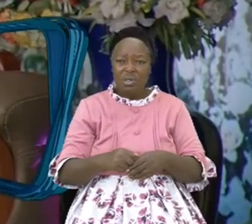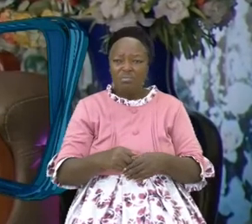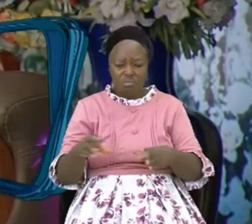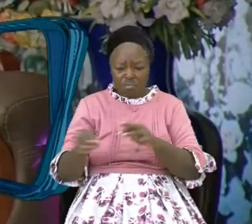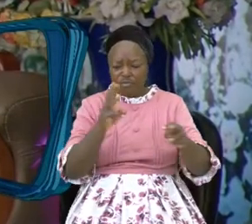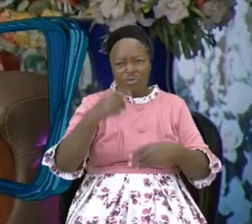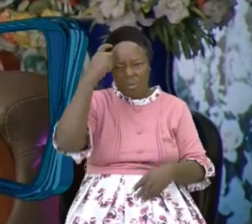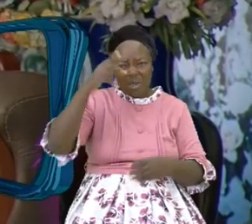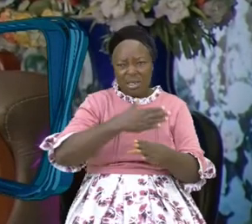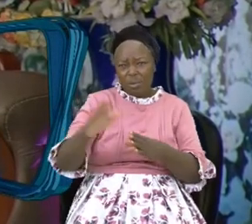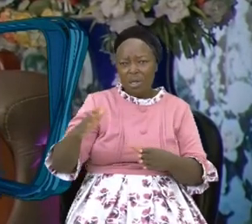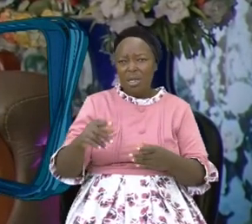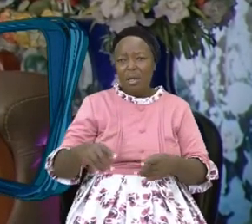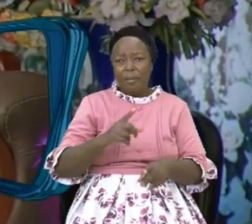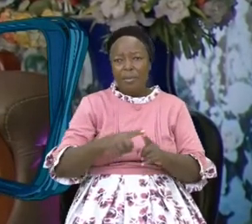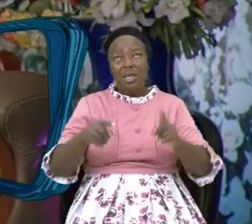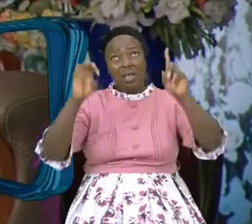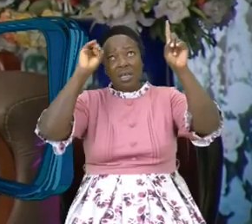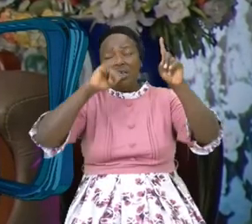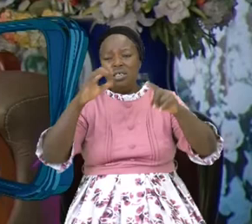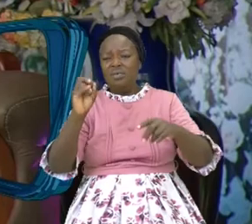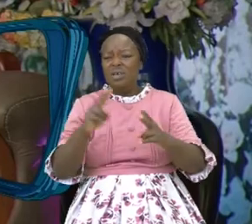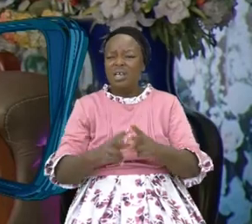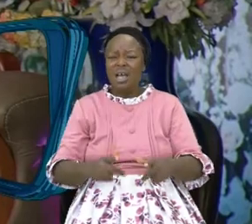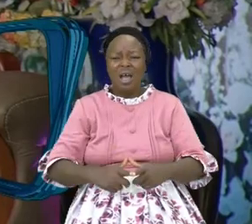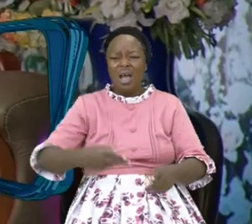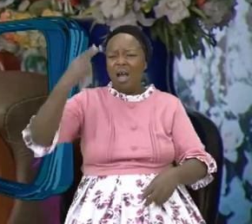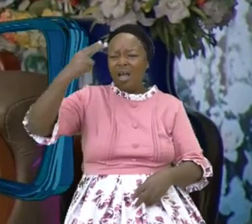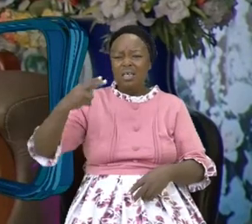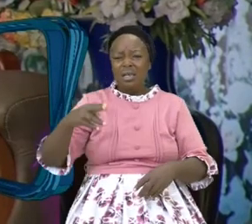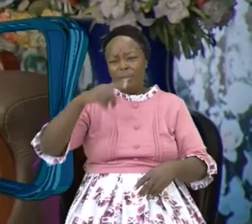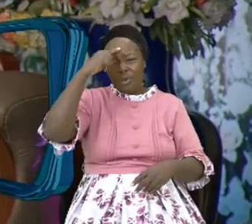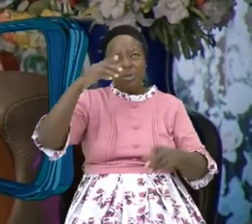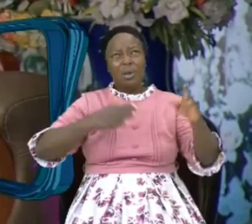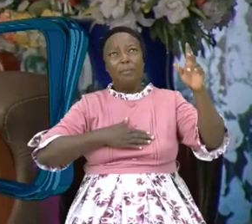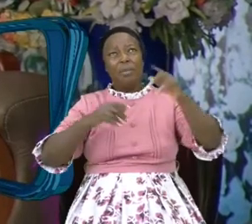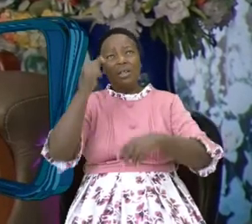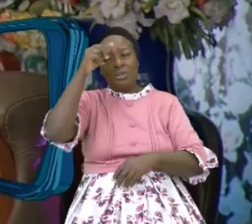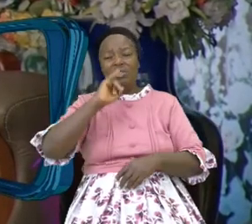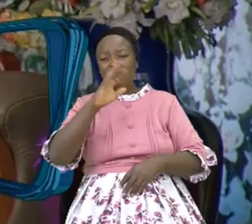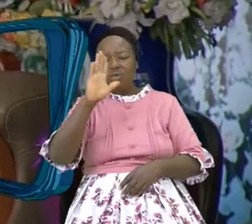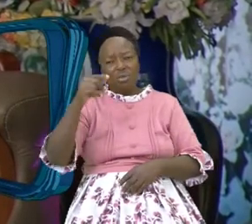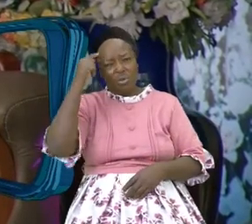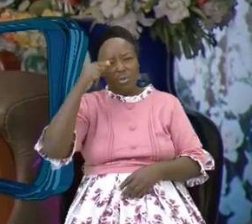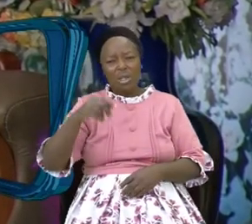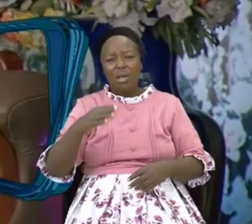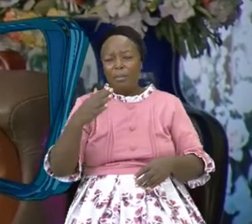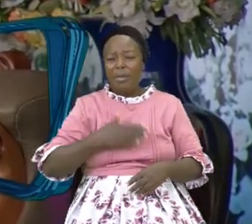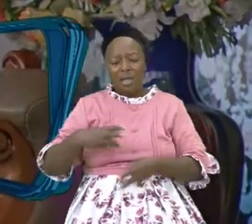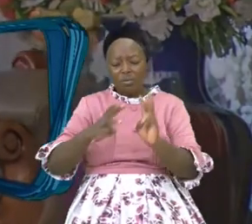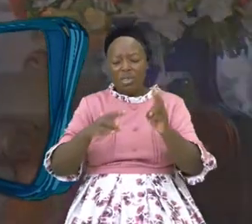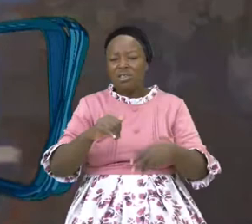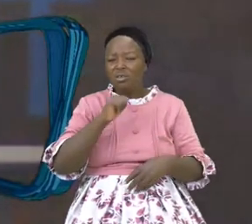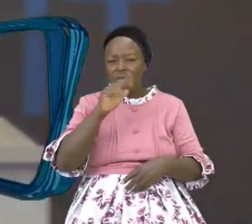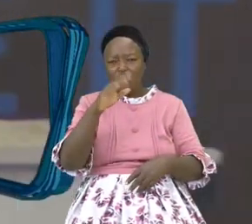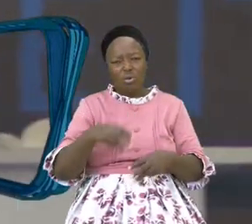so high. My thoughts are not your thoughts. My ways are not your ways, says the Almighty God. As